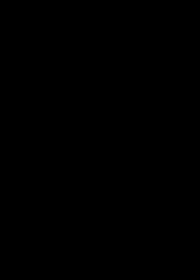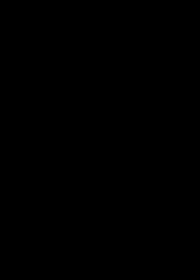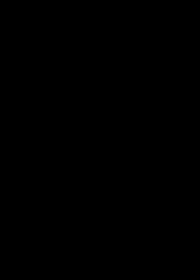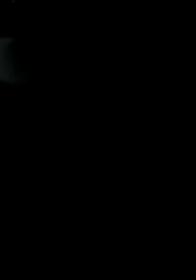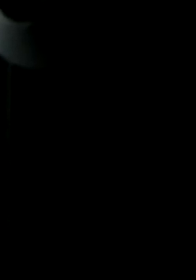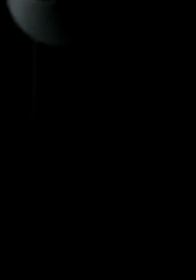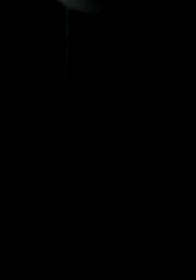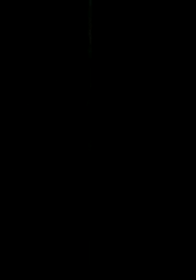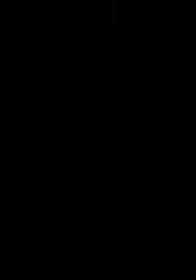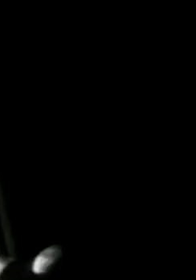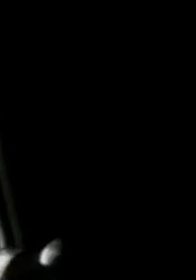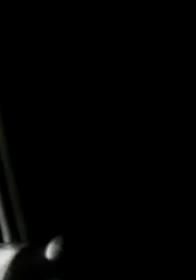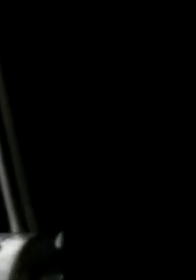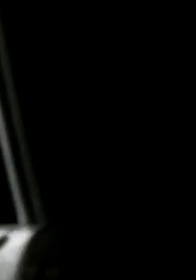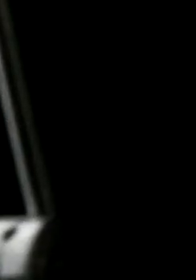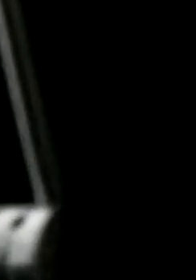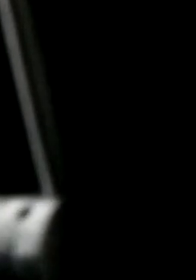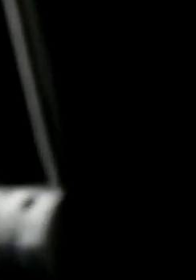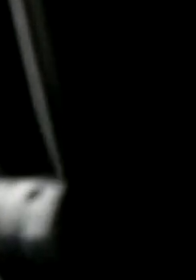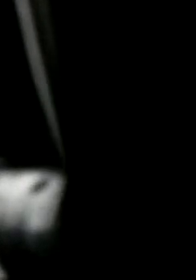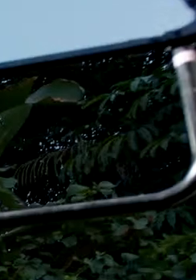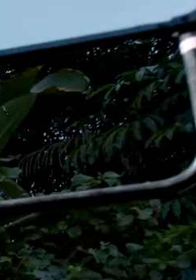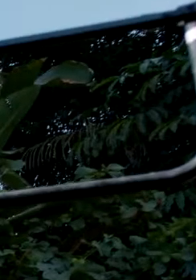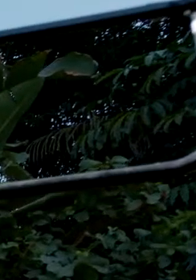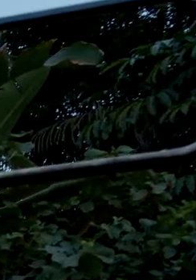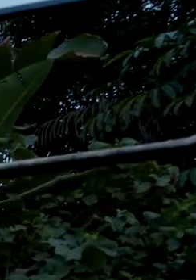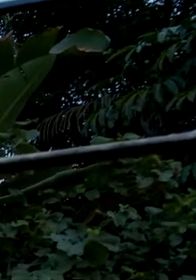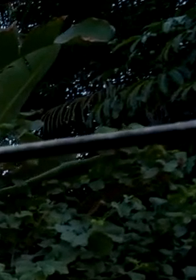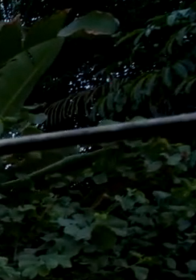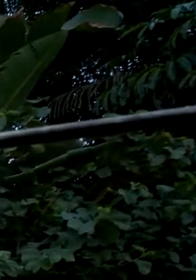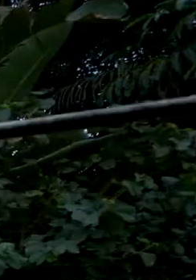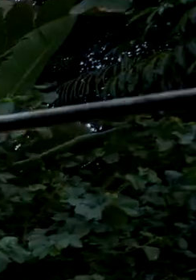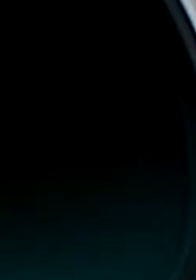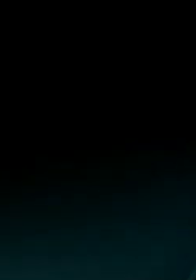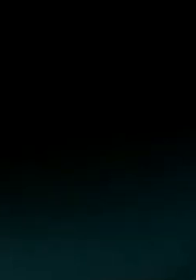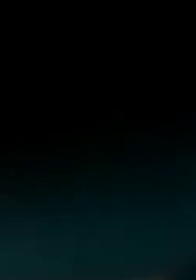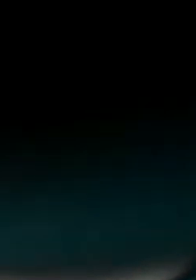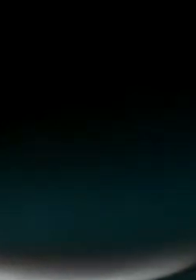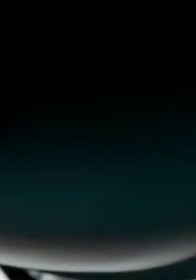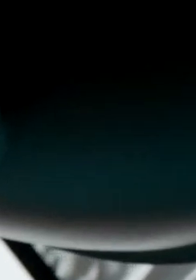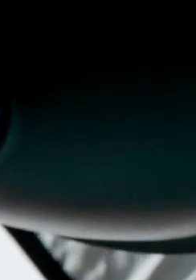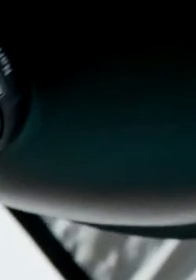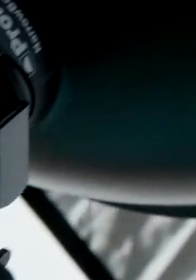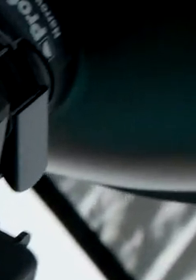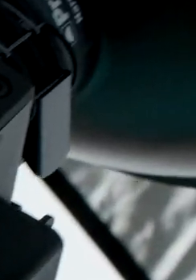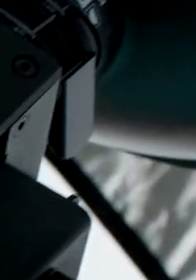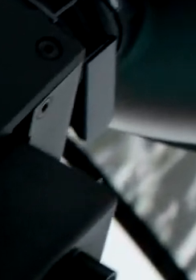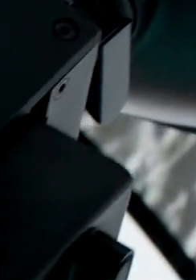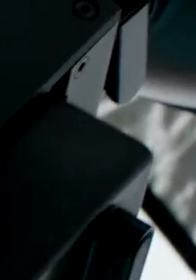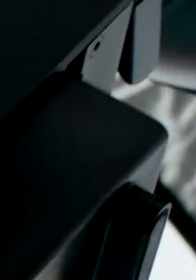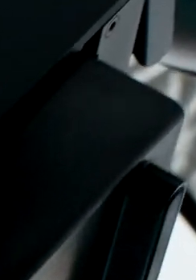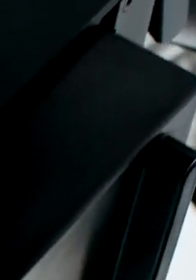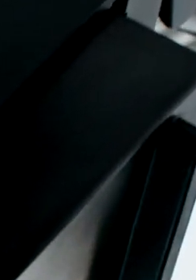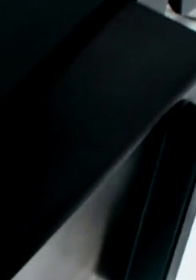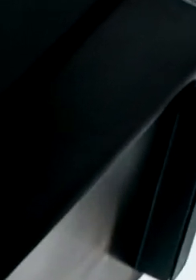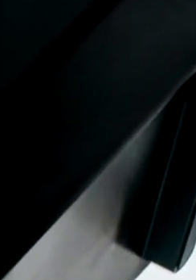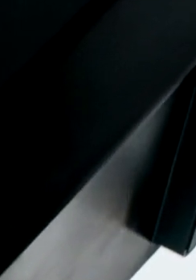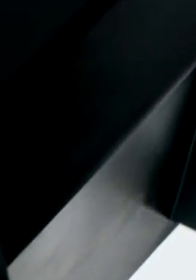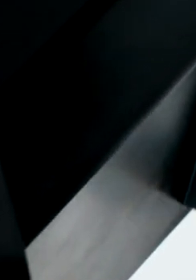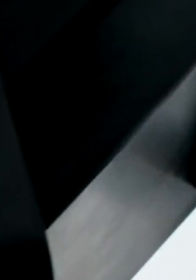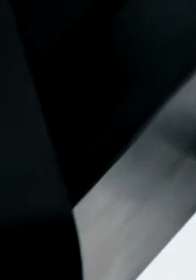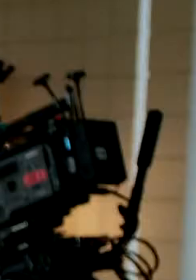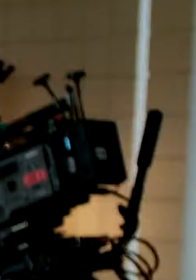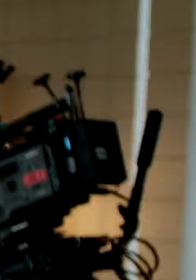you couple that with their cinema ecosystem of modifiers that you can make it an incredibly versatile light, it really brings out